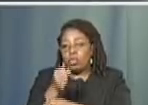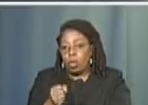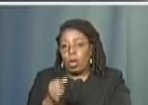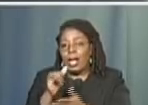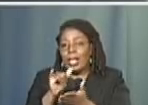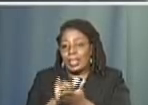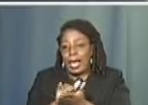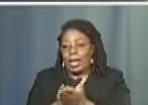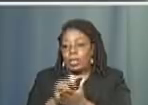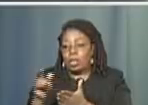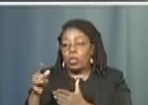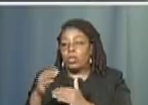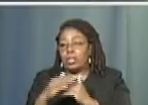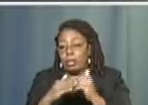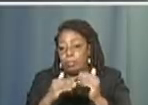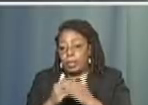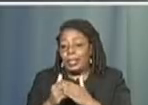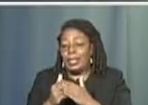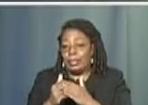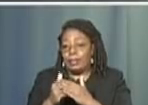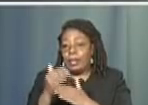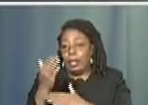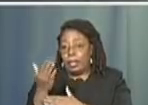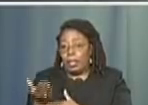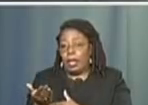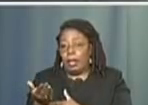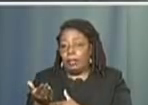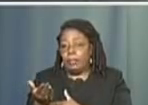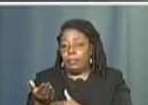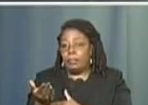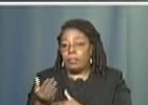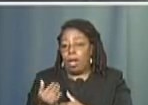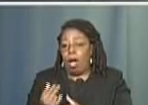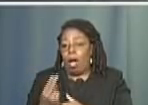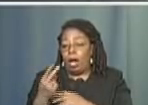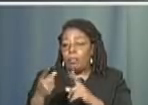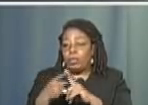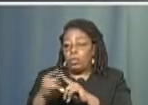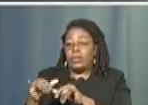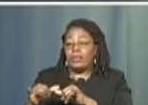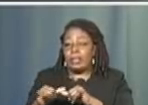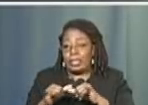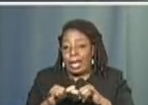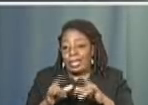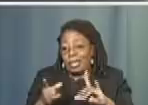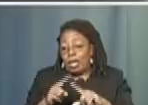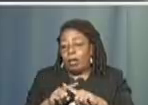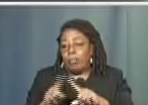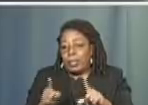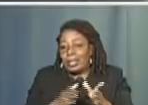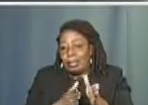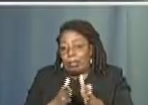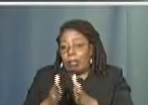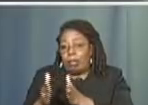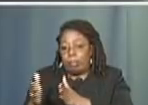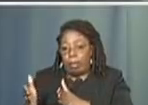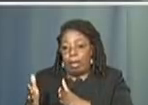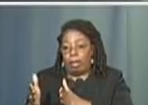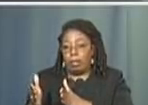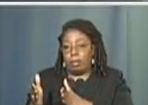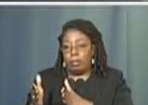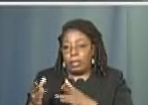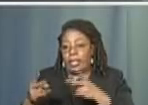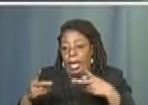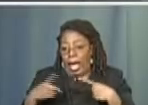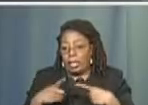the facilities that's built there are not up to standard, but up to the plan that they had there